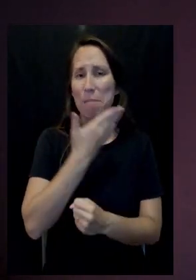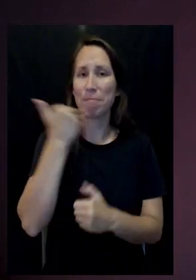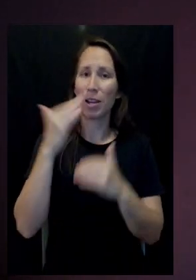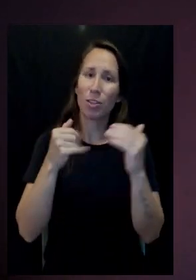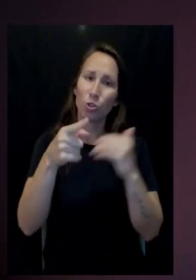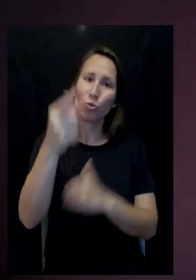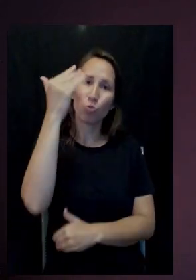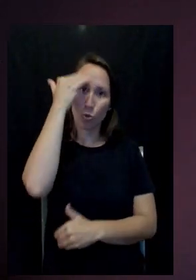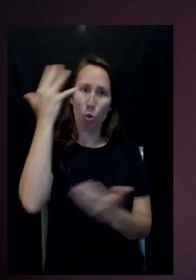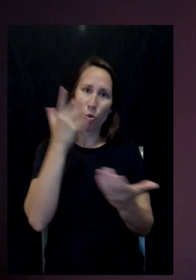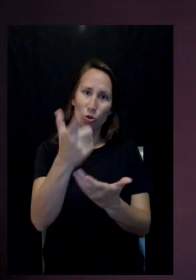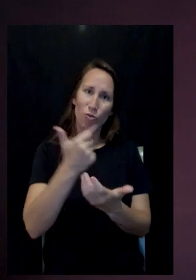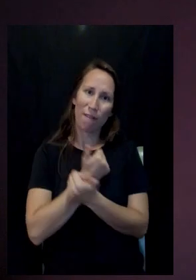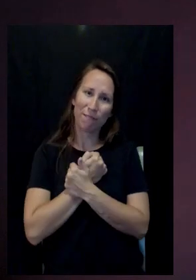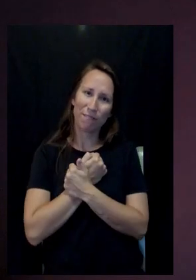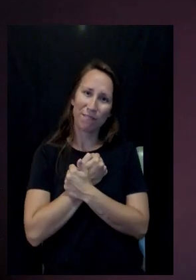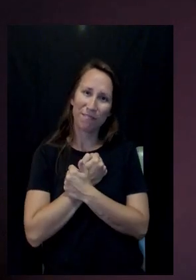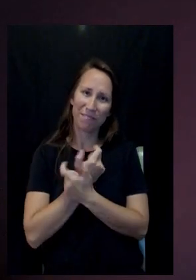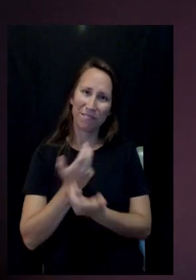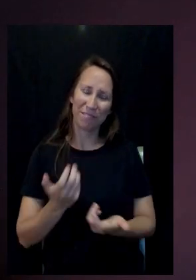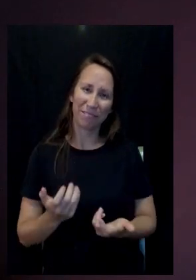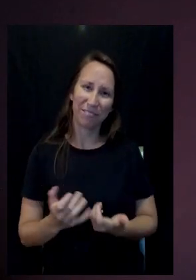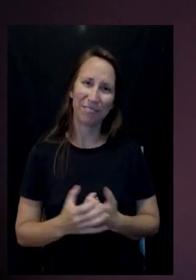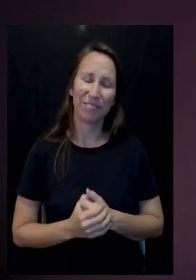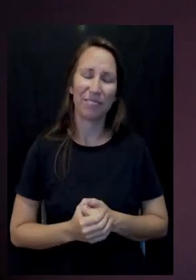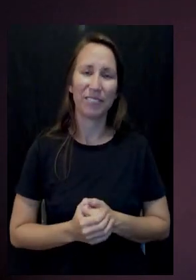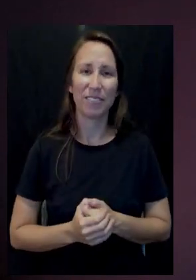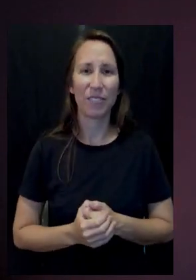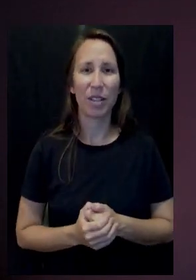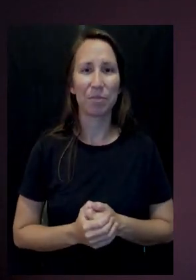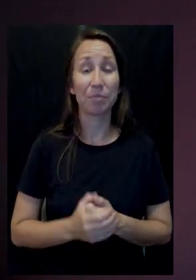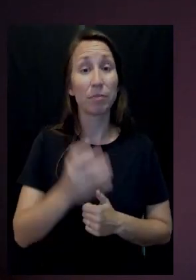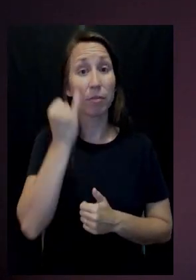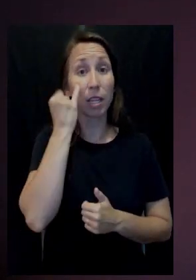what you love better than you know what you love.